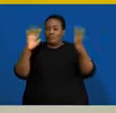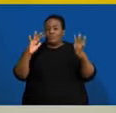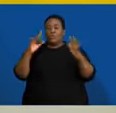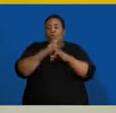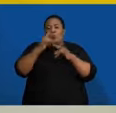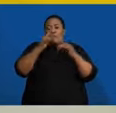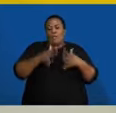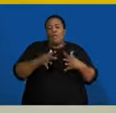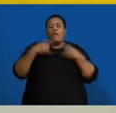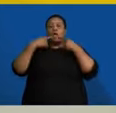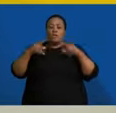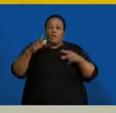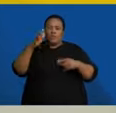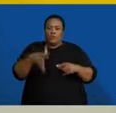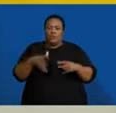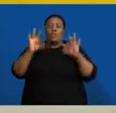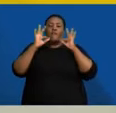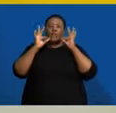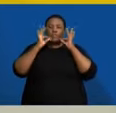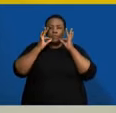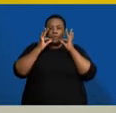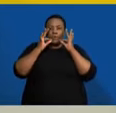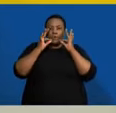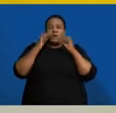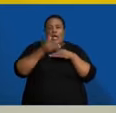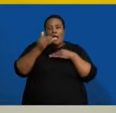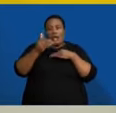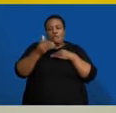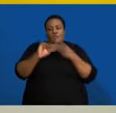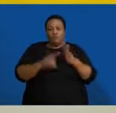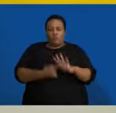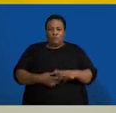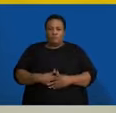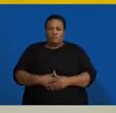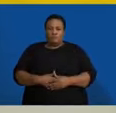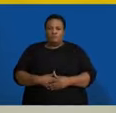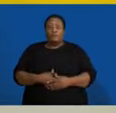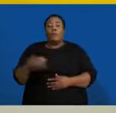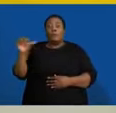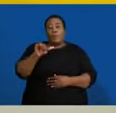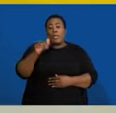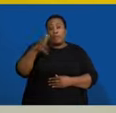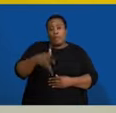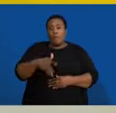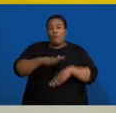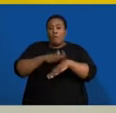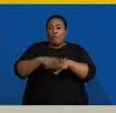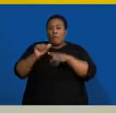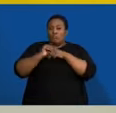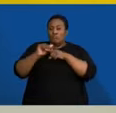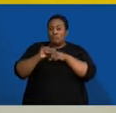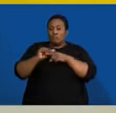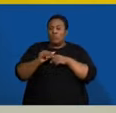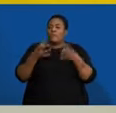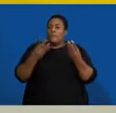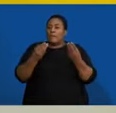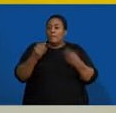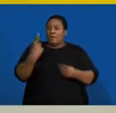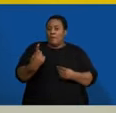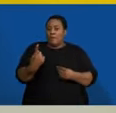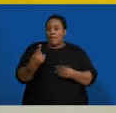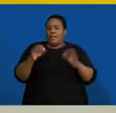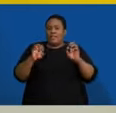on the Was the Matrix Facebook page straight after the show. We will be back with some more revision on your #1 educational